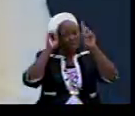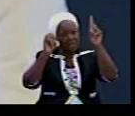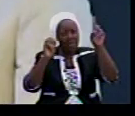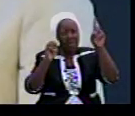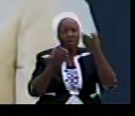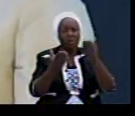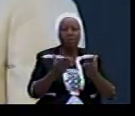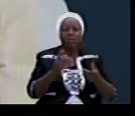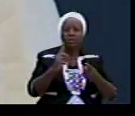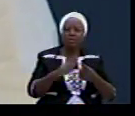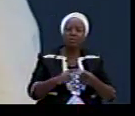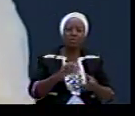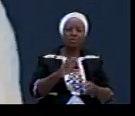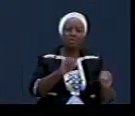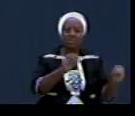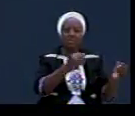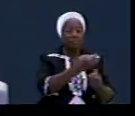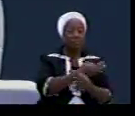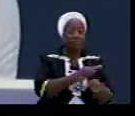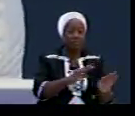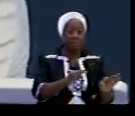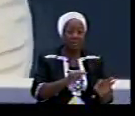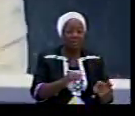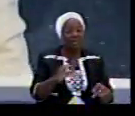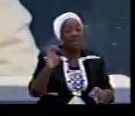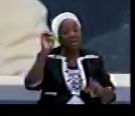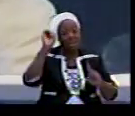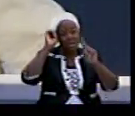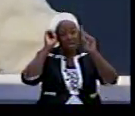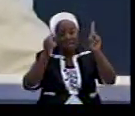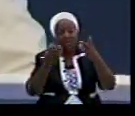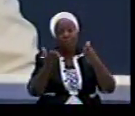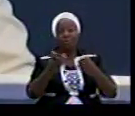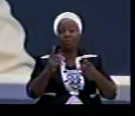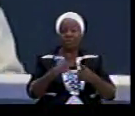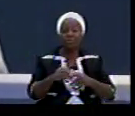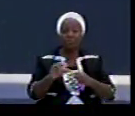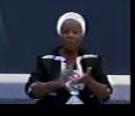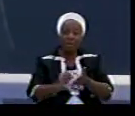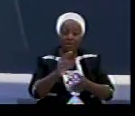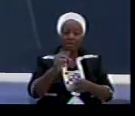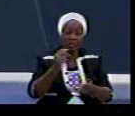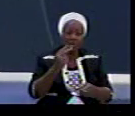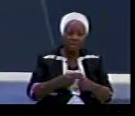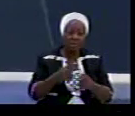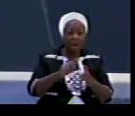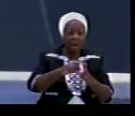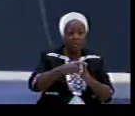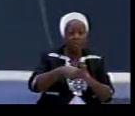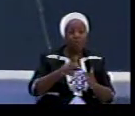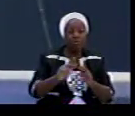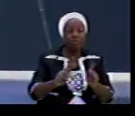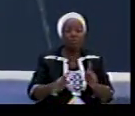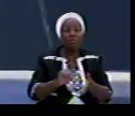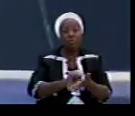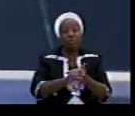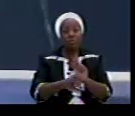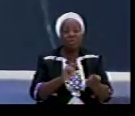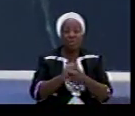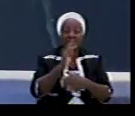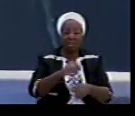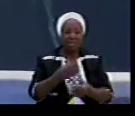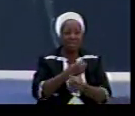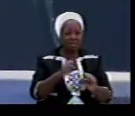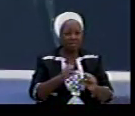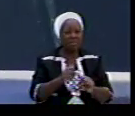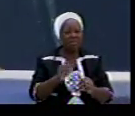wants to write your name among those who are saved. He wants to write your name in the book